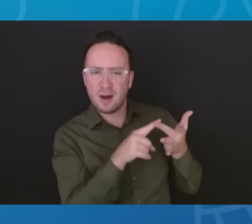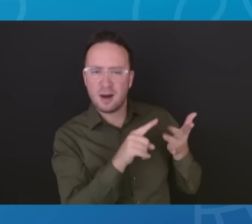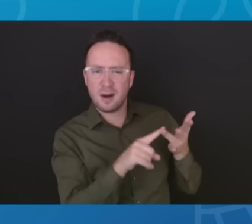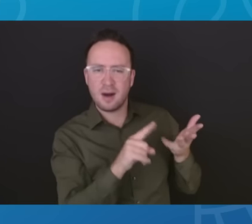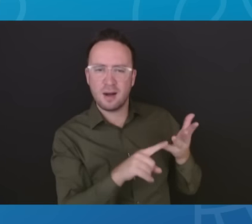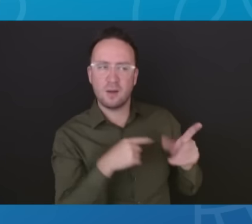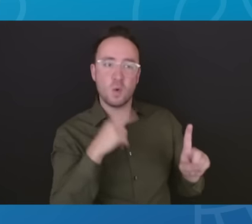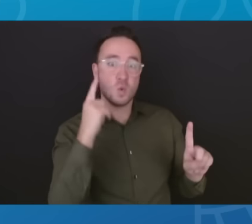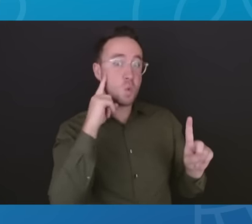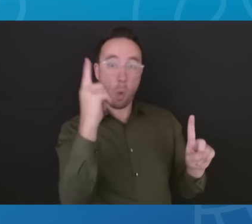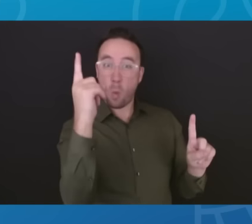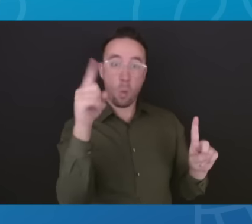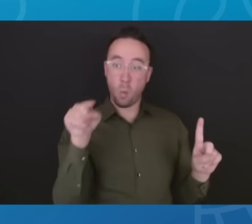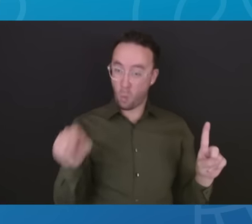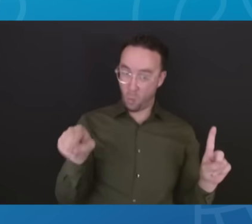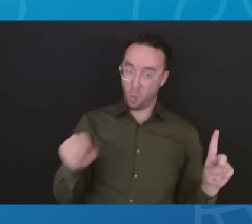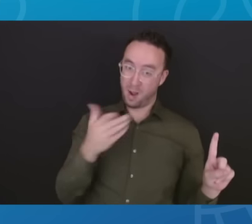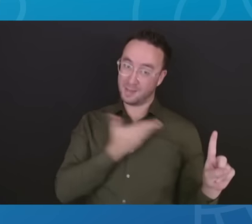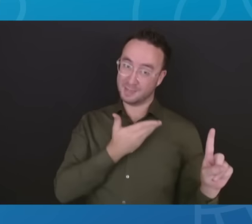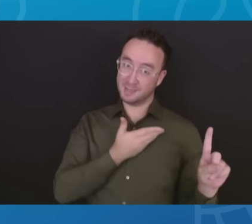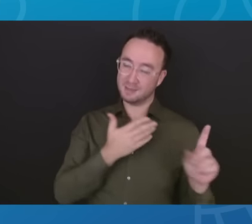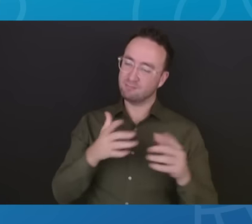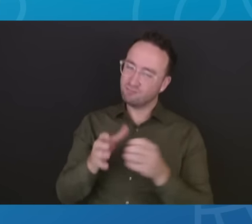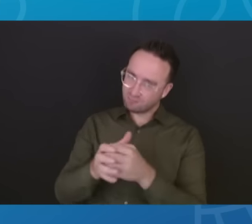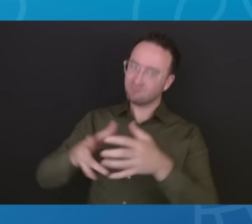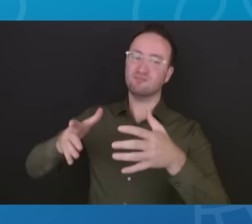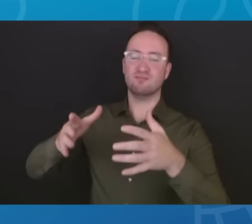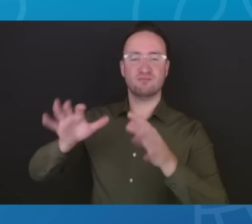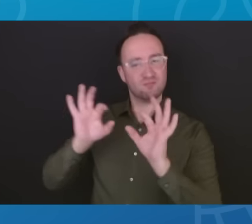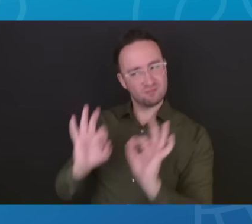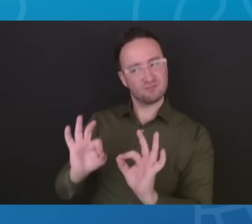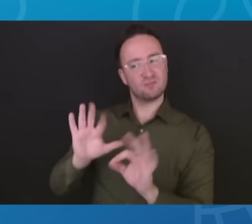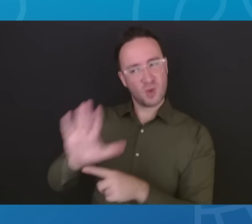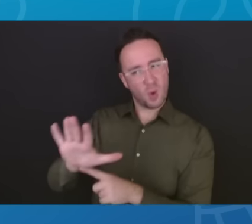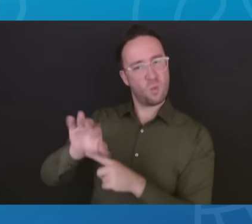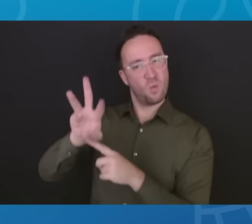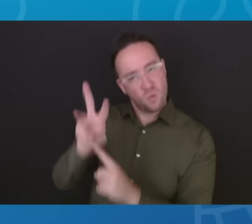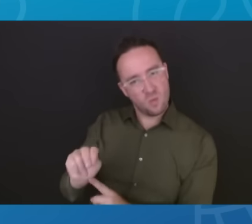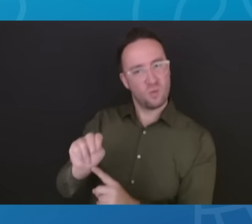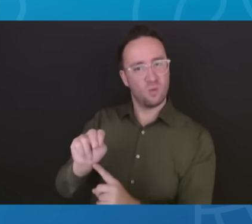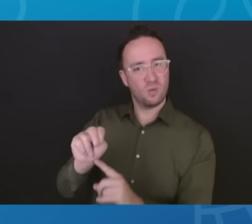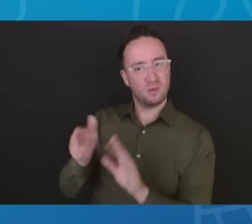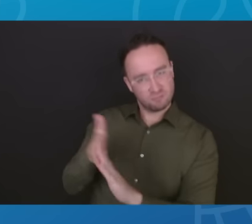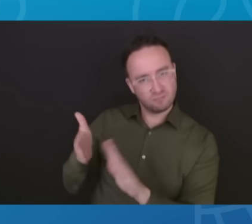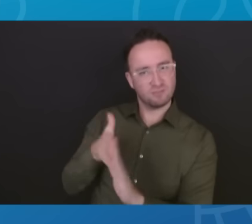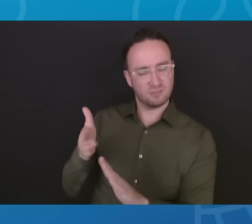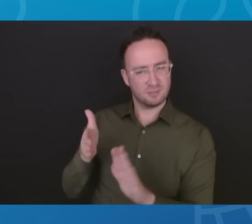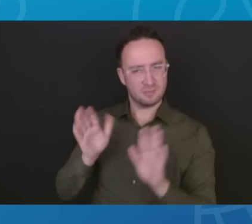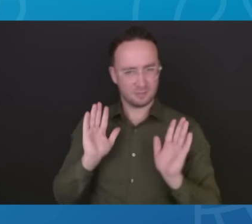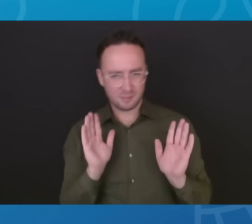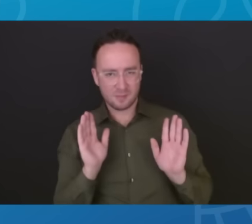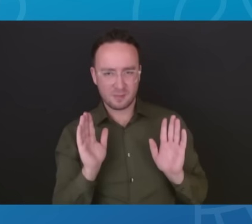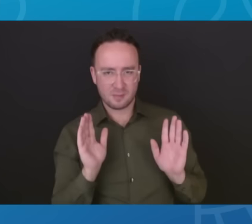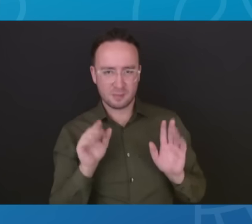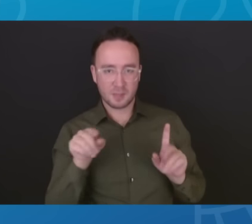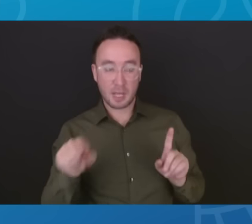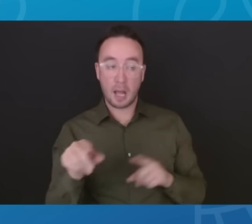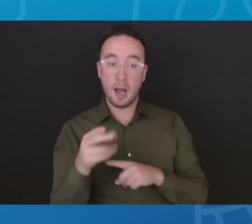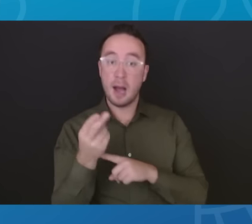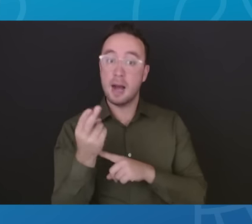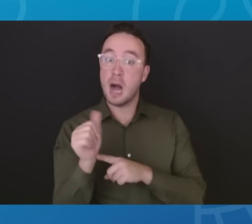not being forced to leave their neighborhoods. Now, if there are Hamas militants operating underneath an